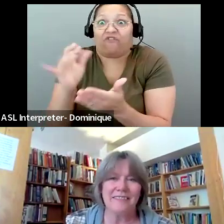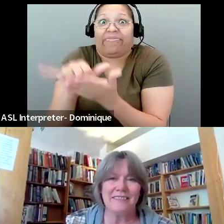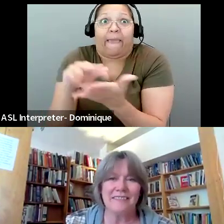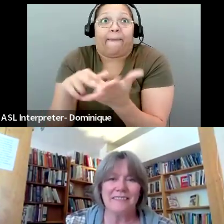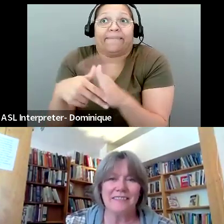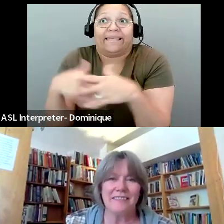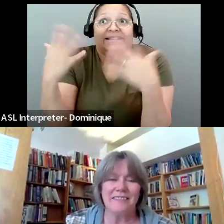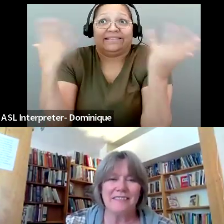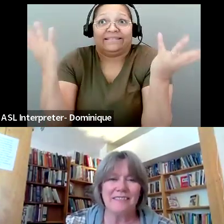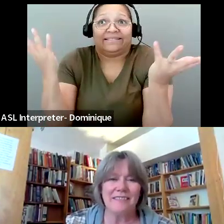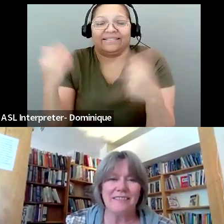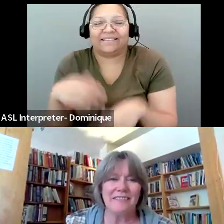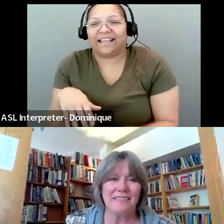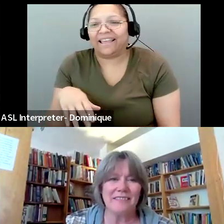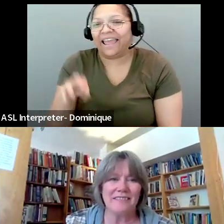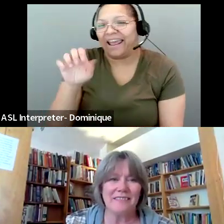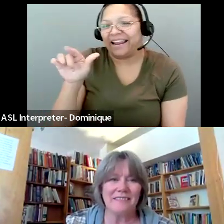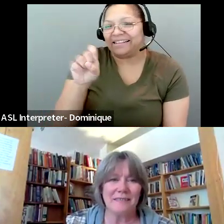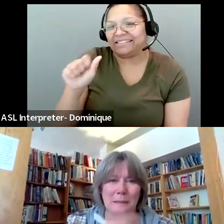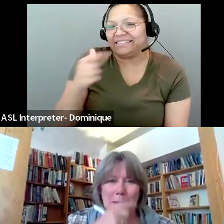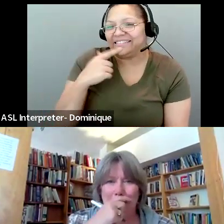Oh, So wonderful.